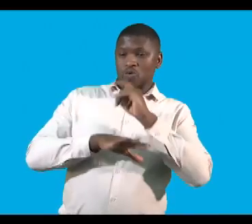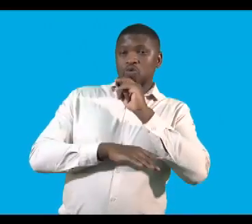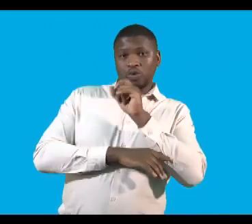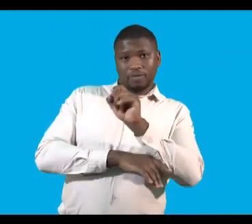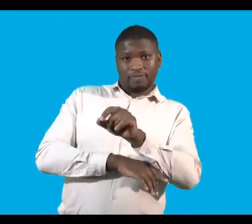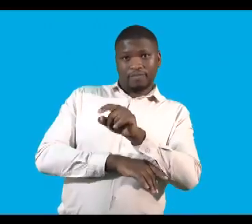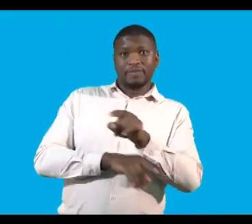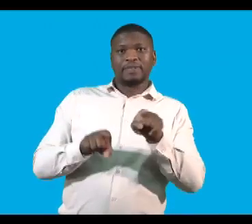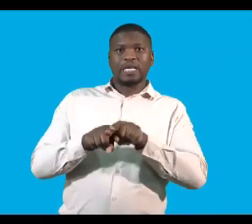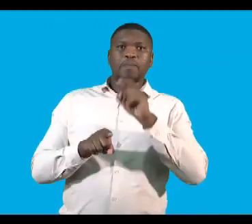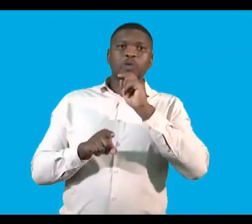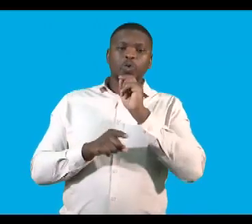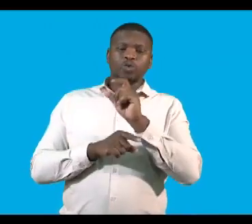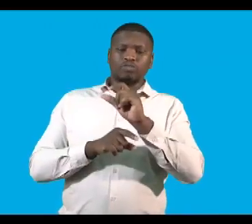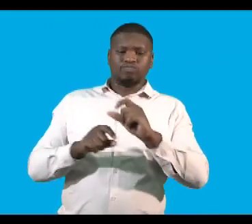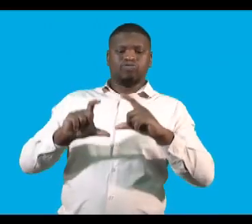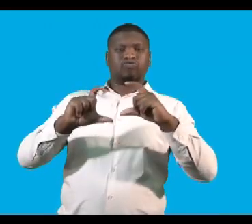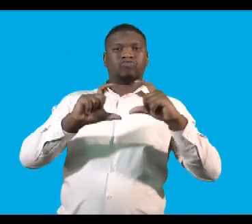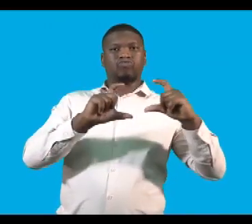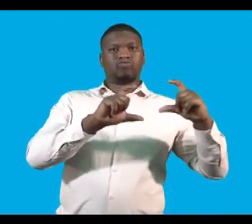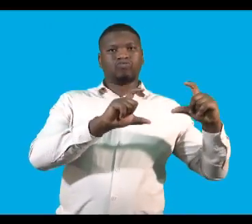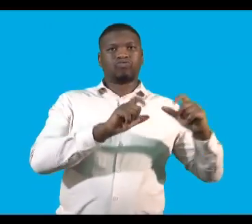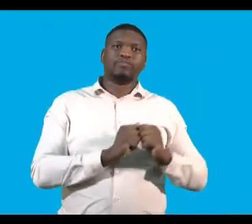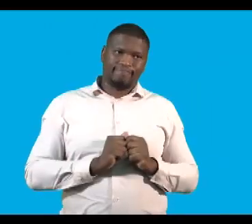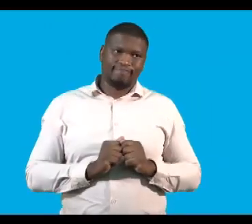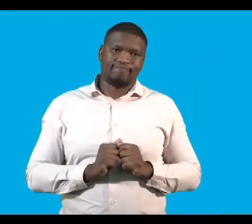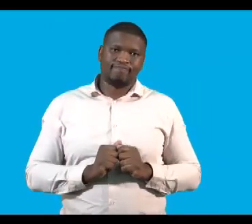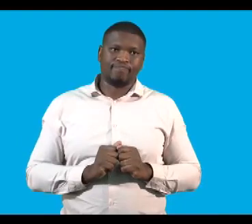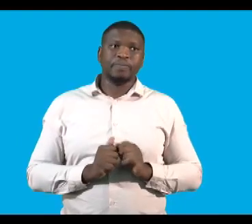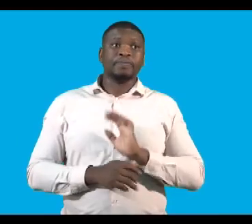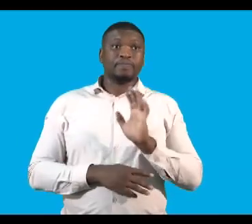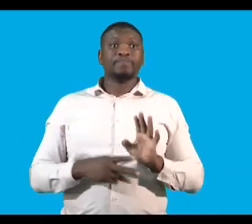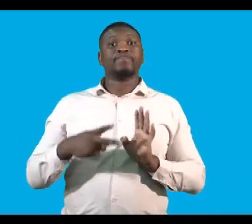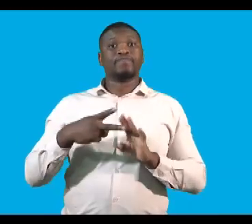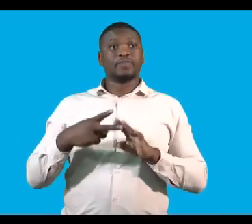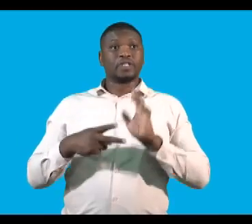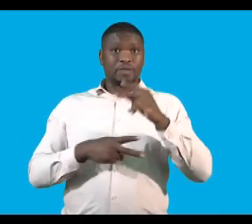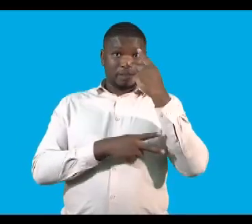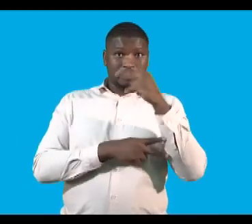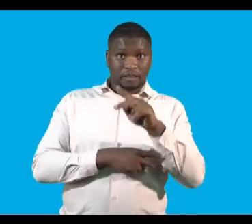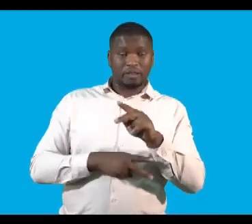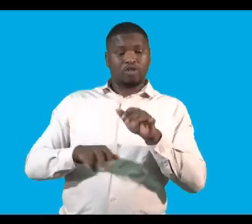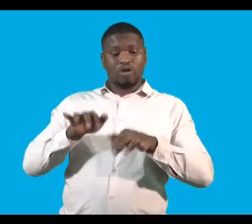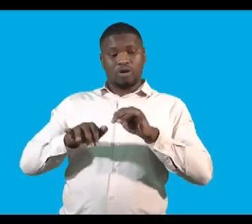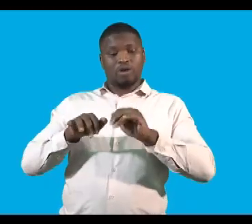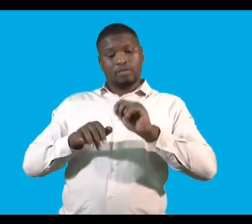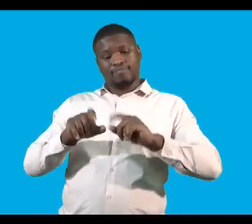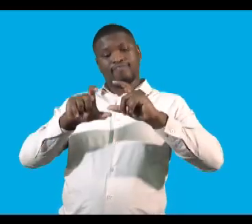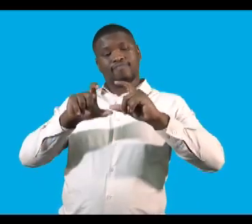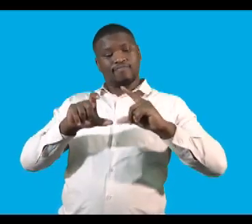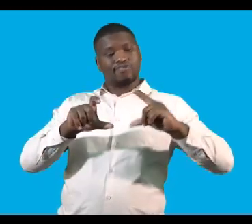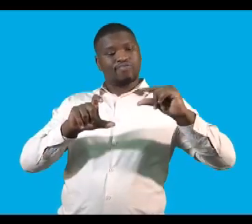used, that is used is in capital letters before you use that as a technique. Then you must also look at font size